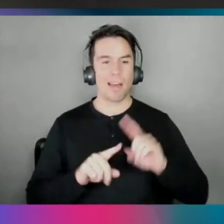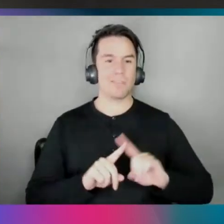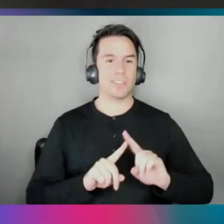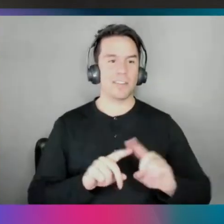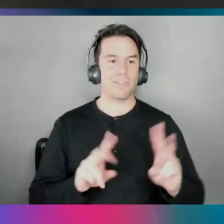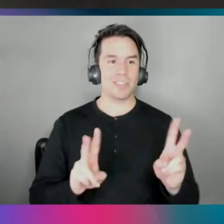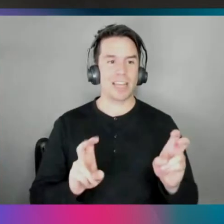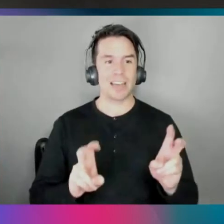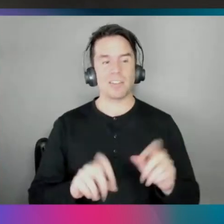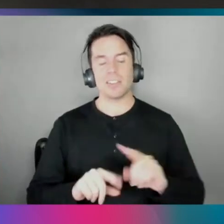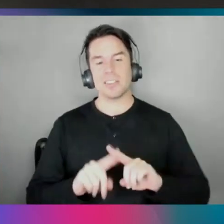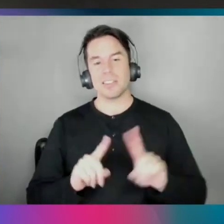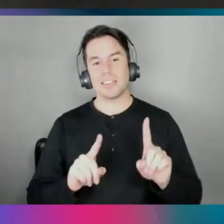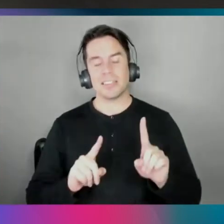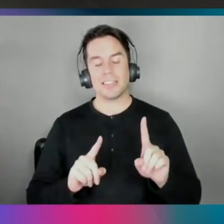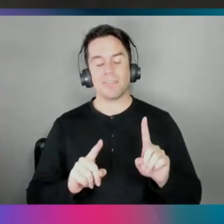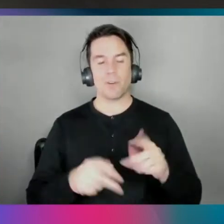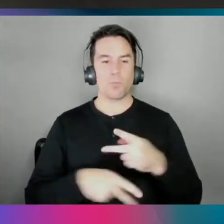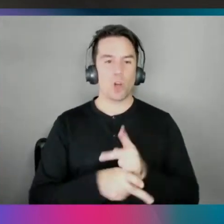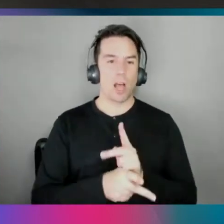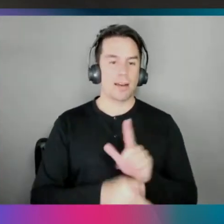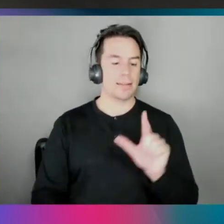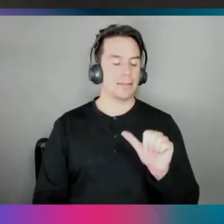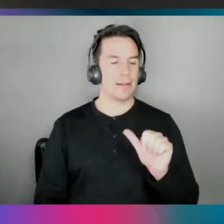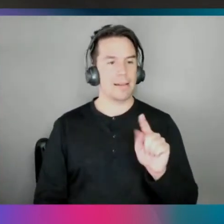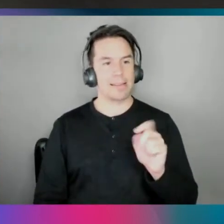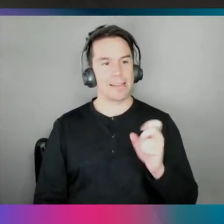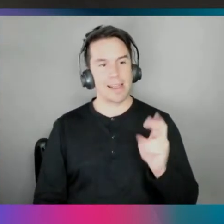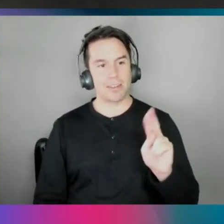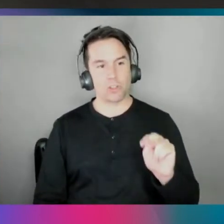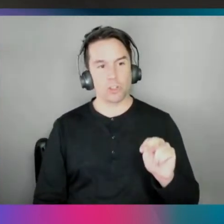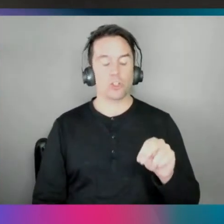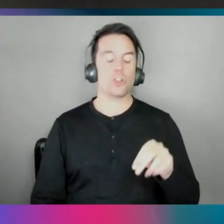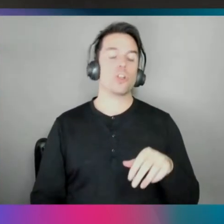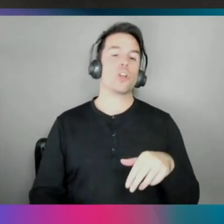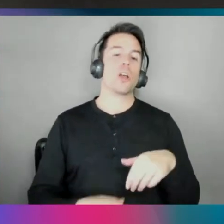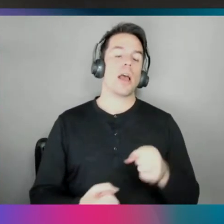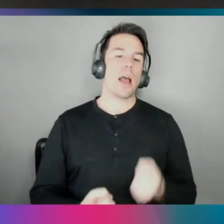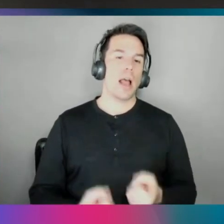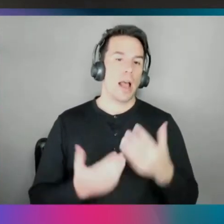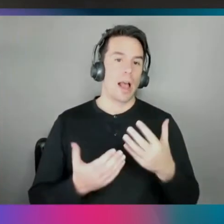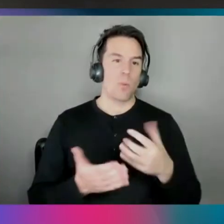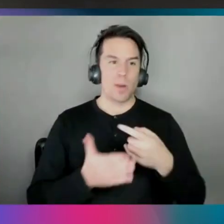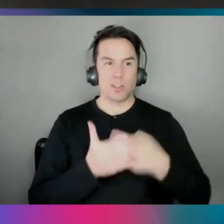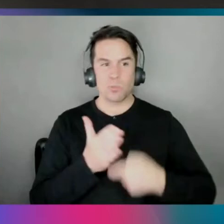A lantern, okay. Unit price, the quantity ordered, and things like that, right? So